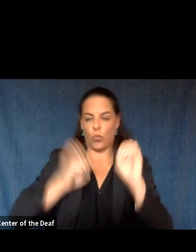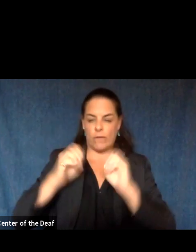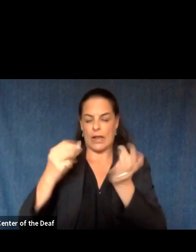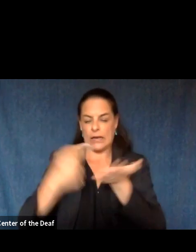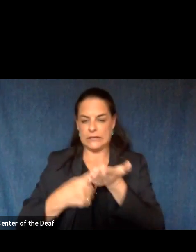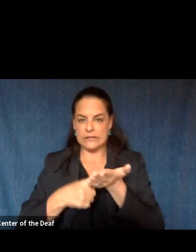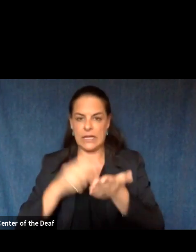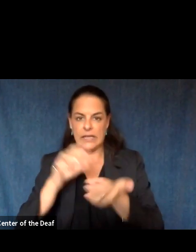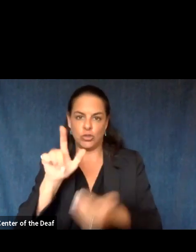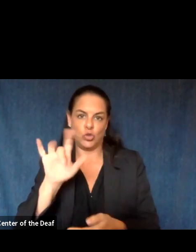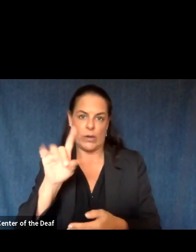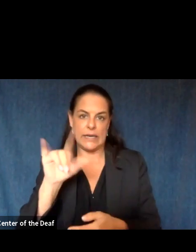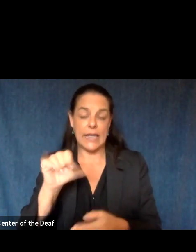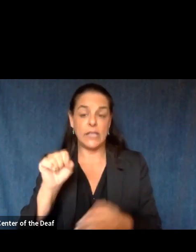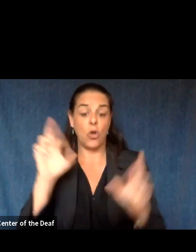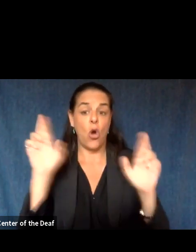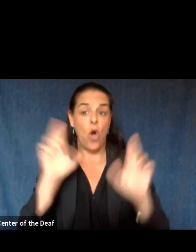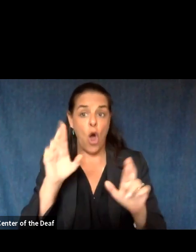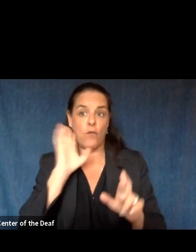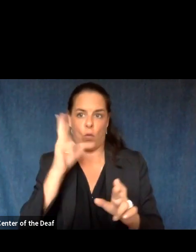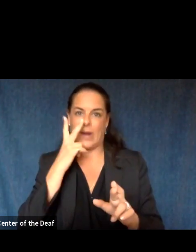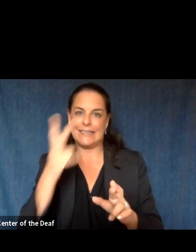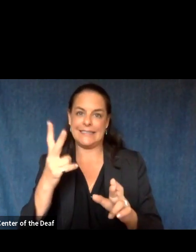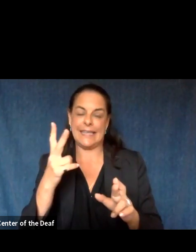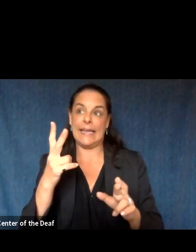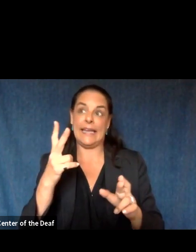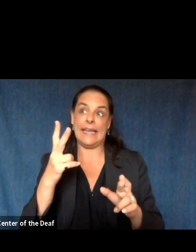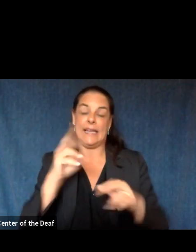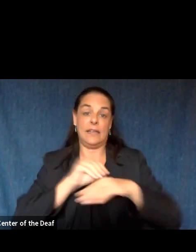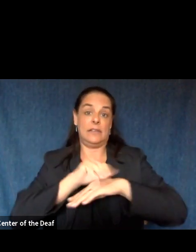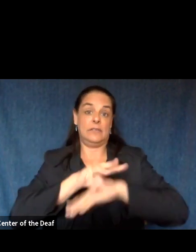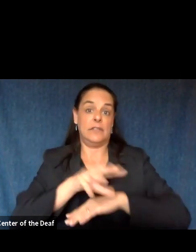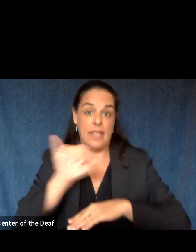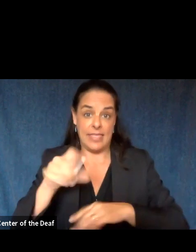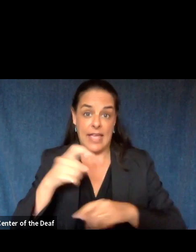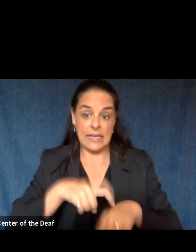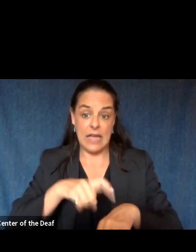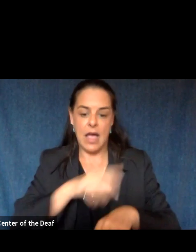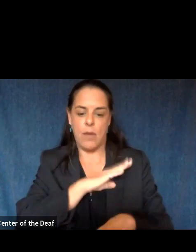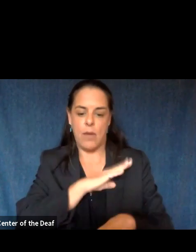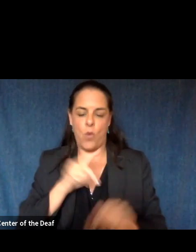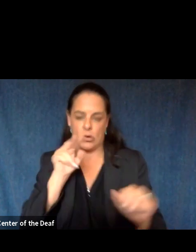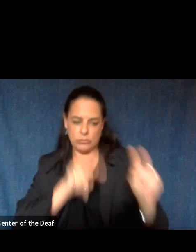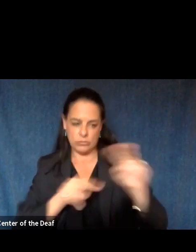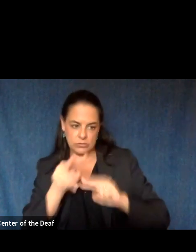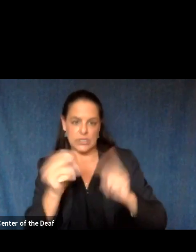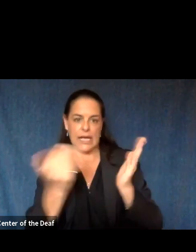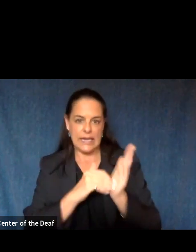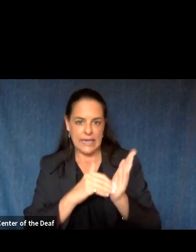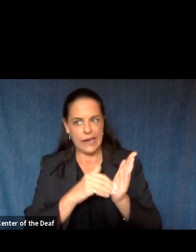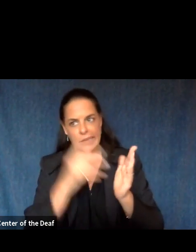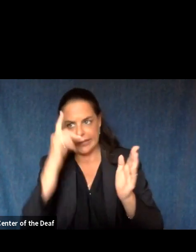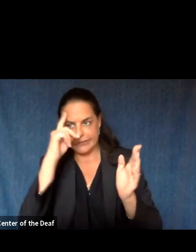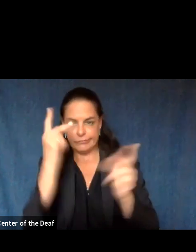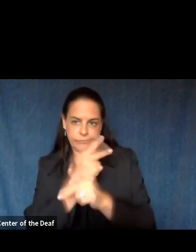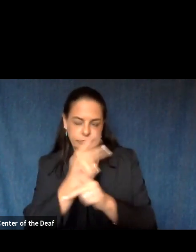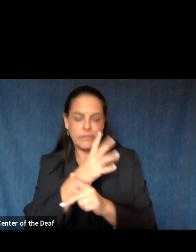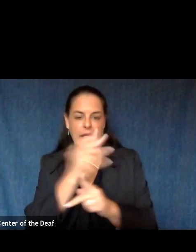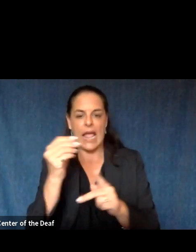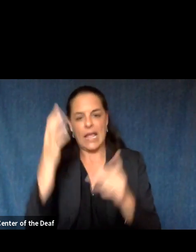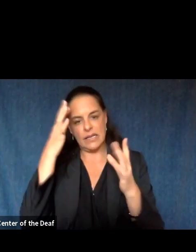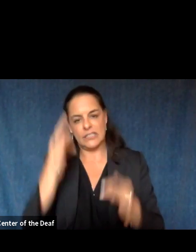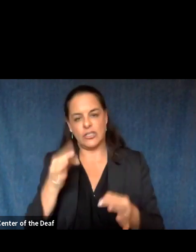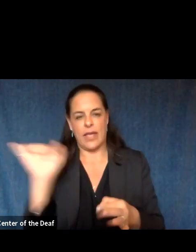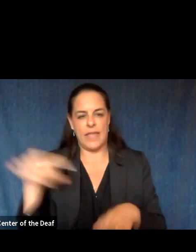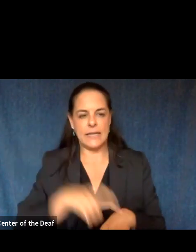seen an impact at that time, and the board will reassess it and make their determinations at that time. Also from